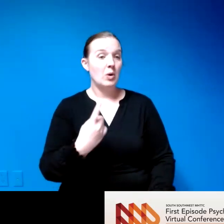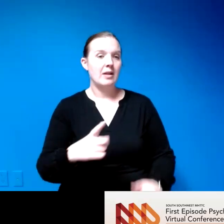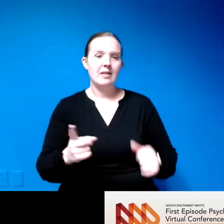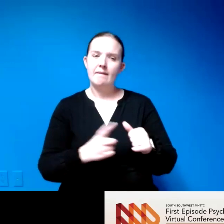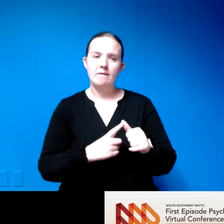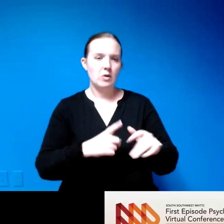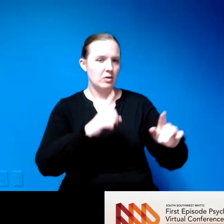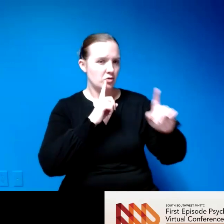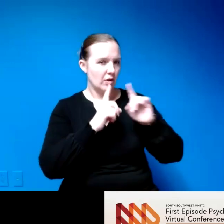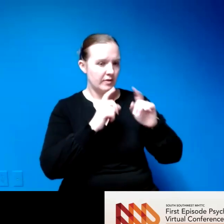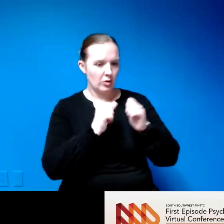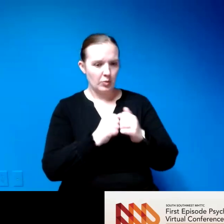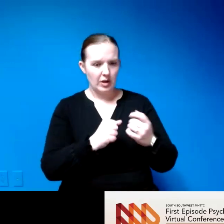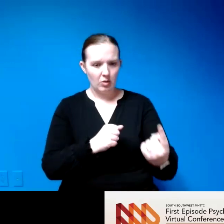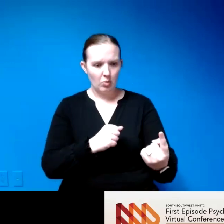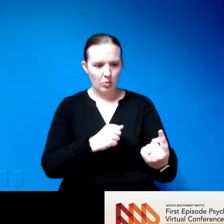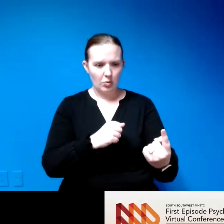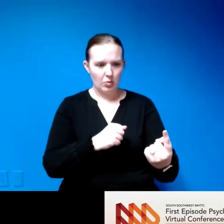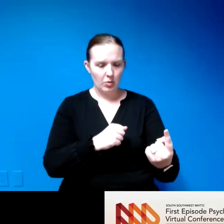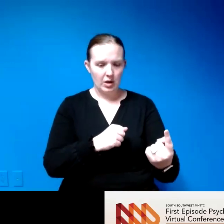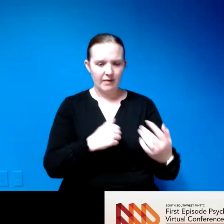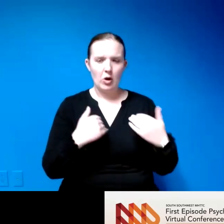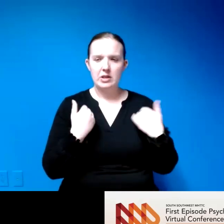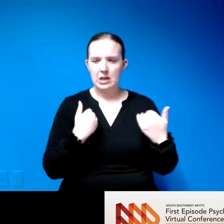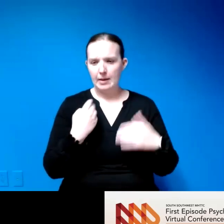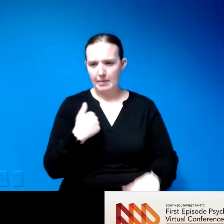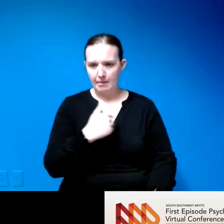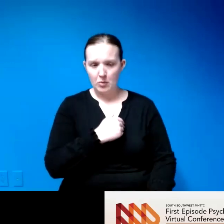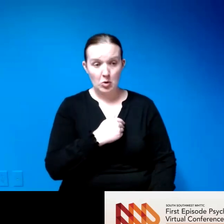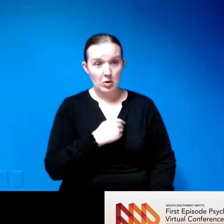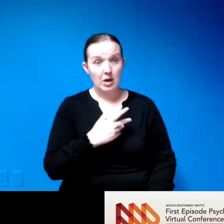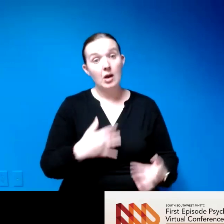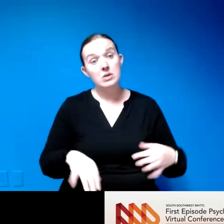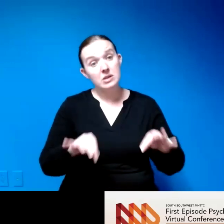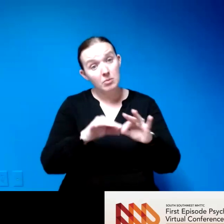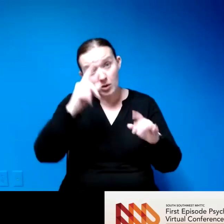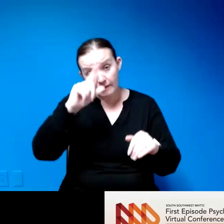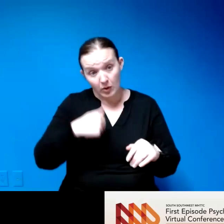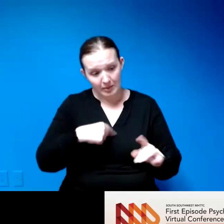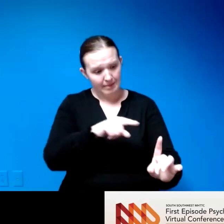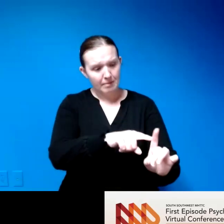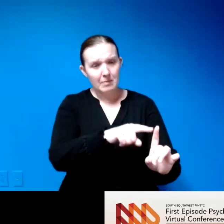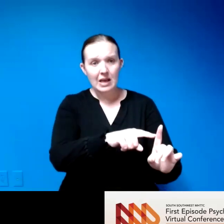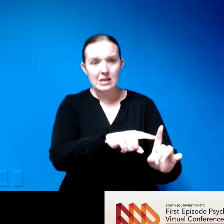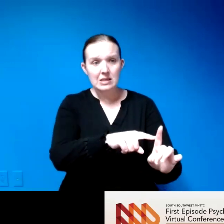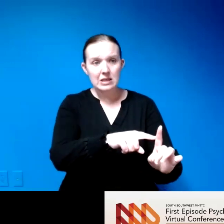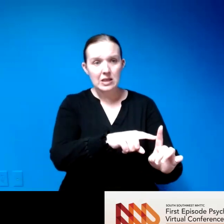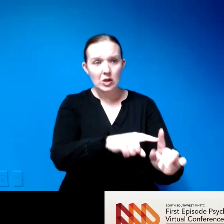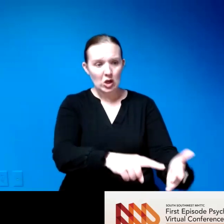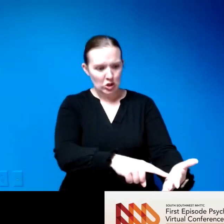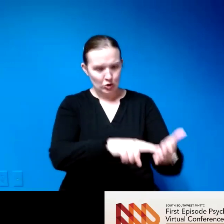had with one of our young members was very important for me because he showed me in